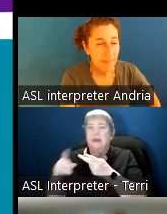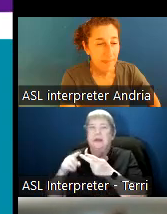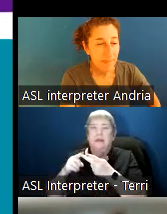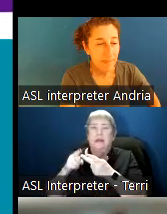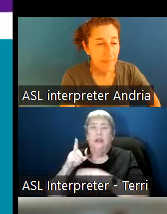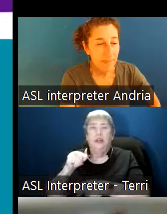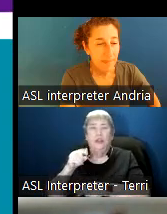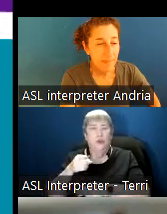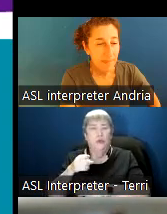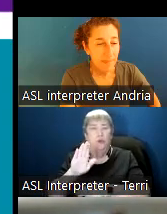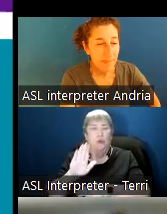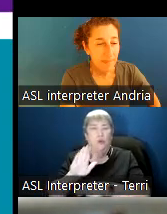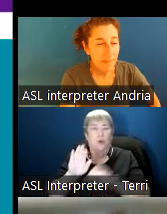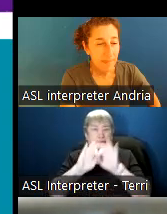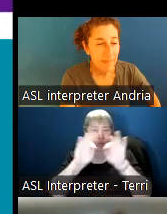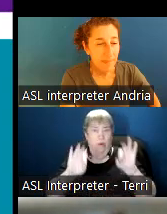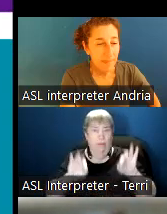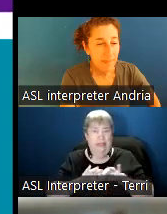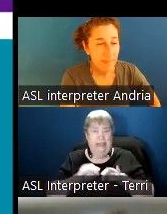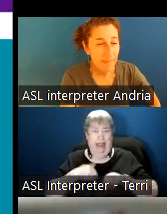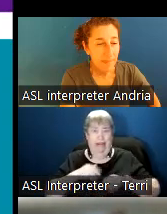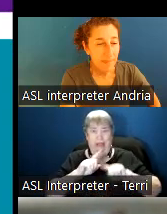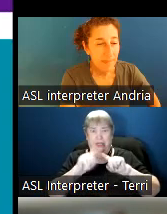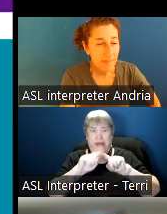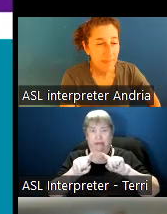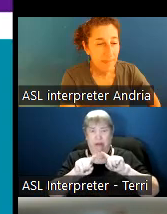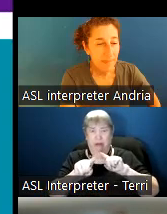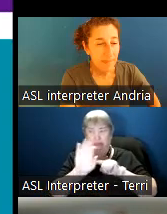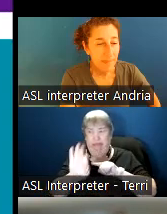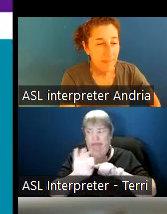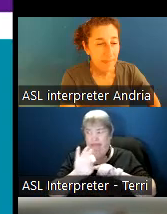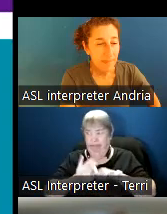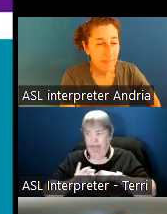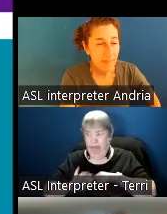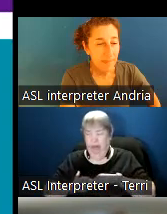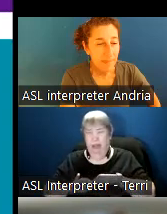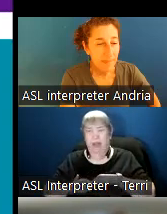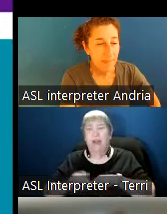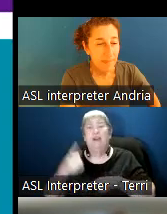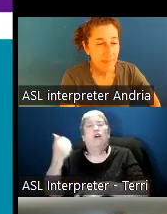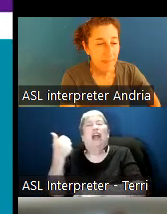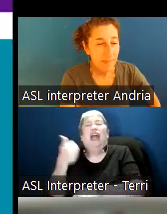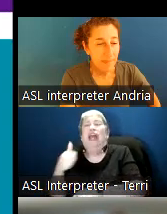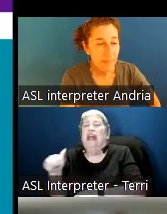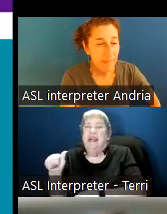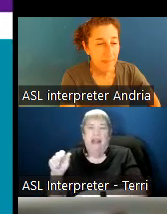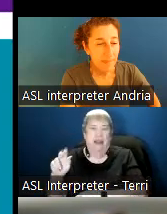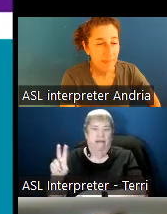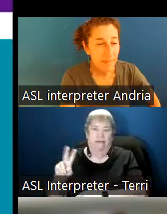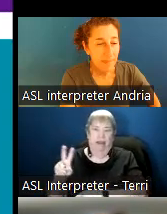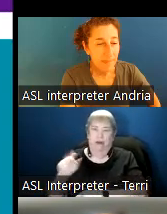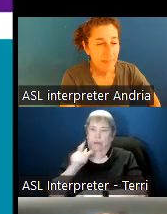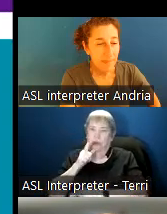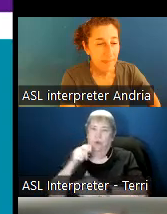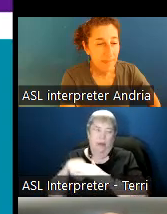your forms that meet the needs of everybody who might come in your door? And we'll get a little more